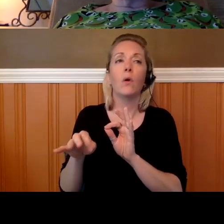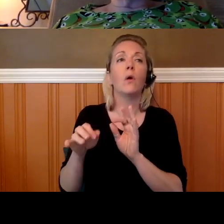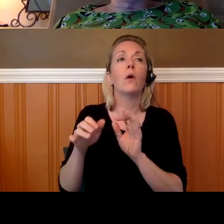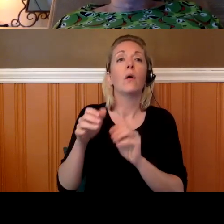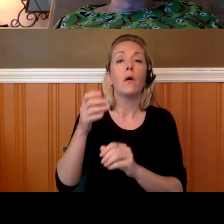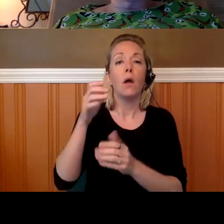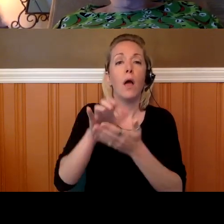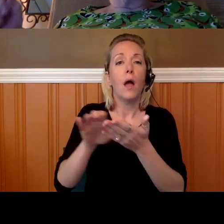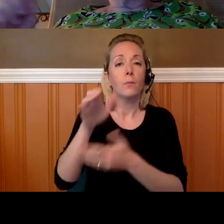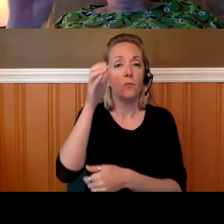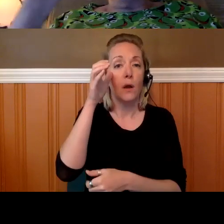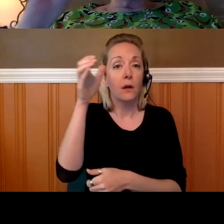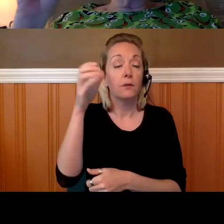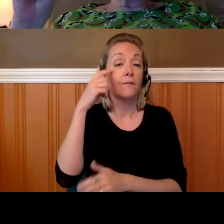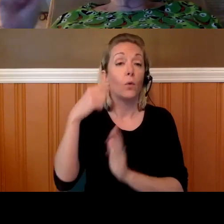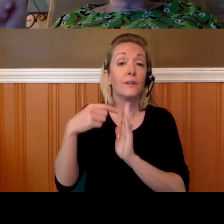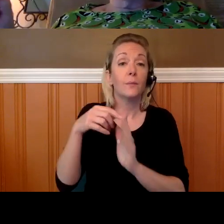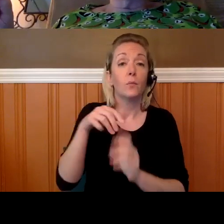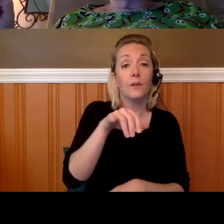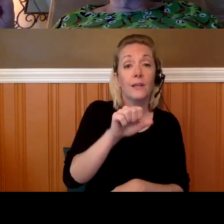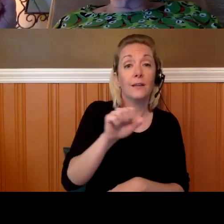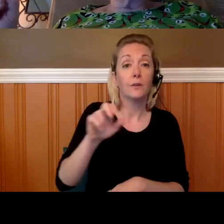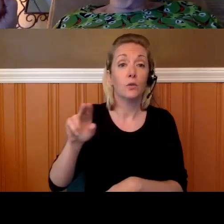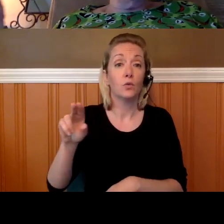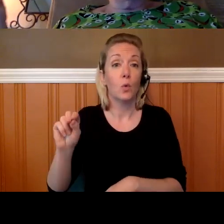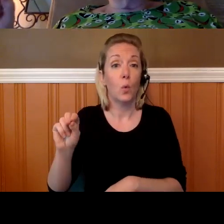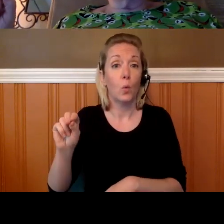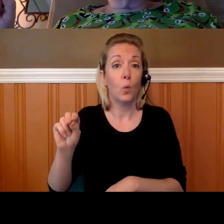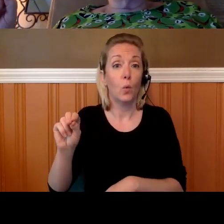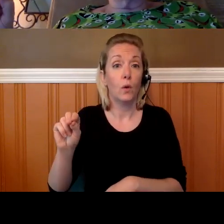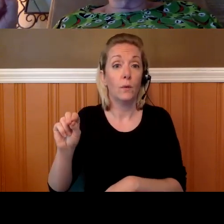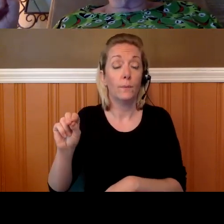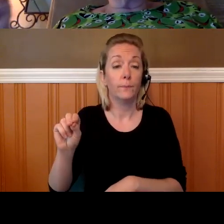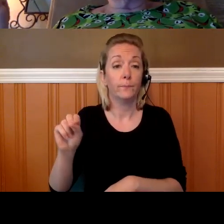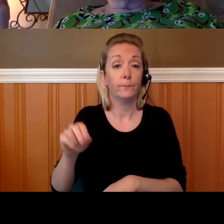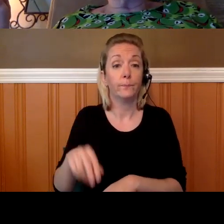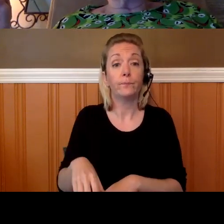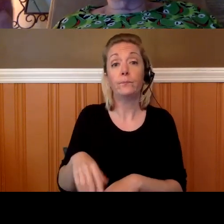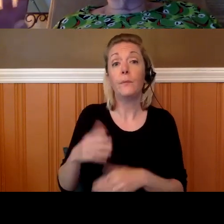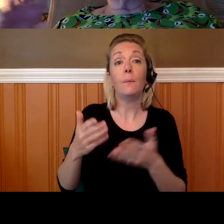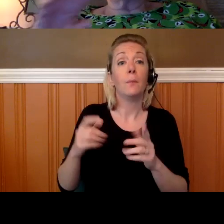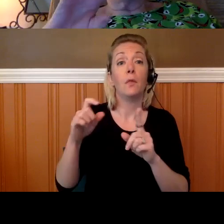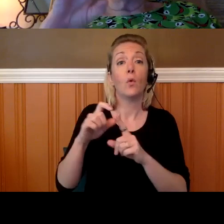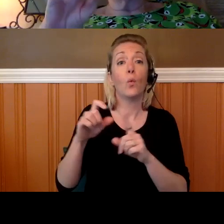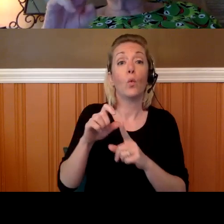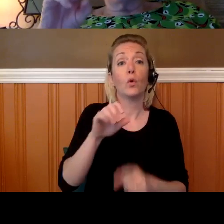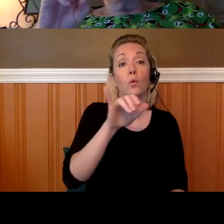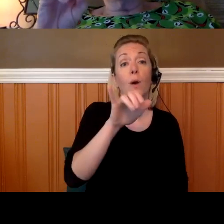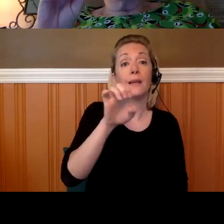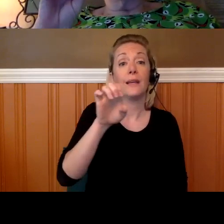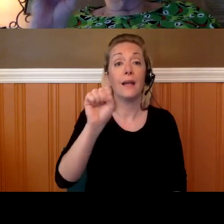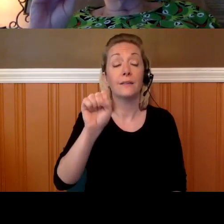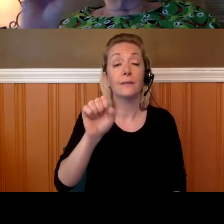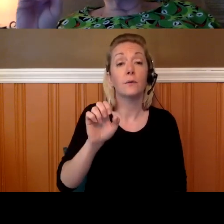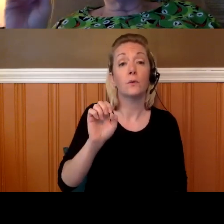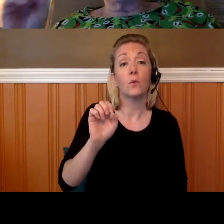no outlined in a color is no more complex than some board maker symbol that's